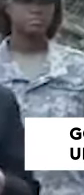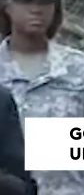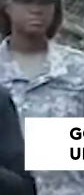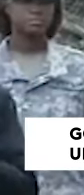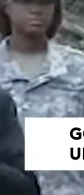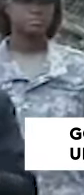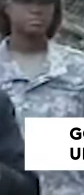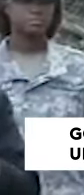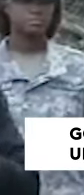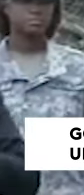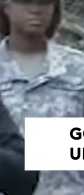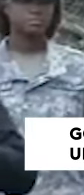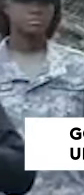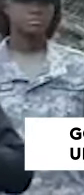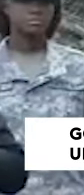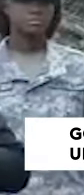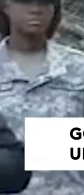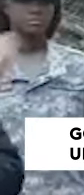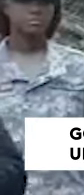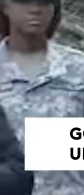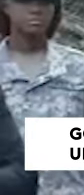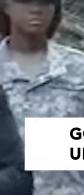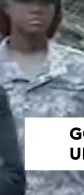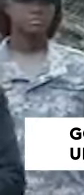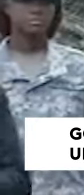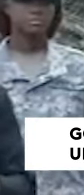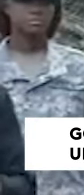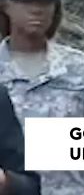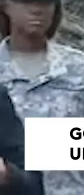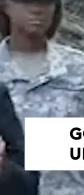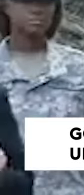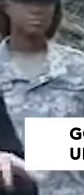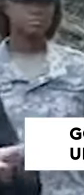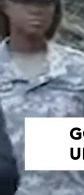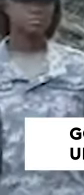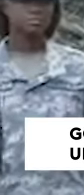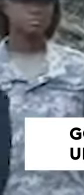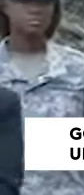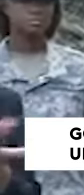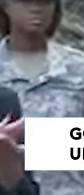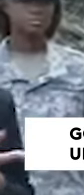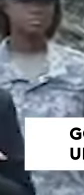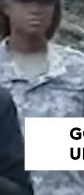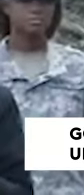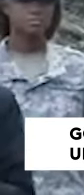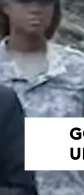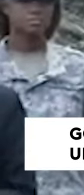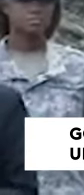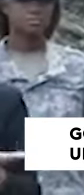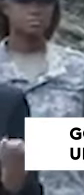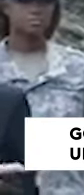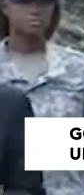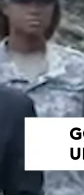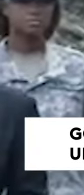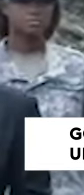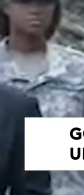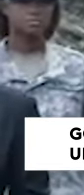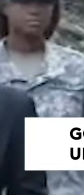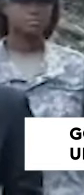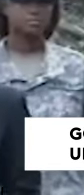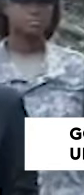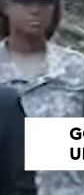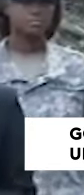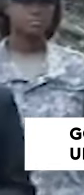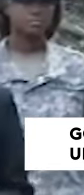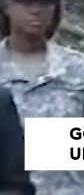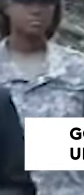guys have been out working. Now, in a place like Taylor County, some of this stuff, you could see, you just have to reconnect it. It probably won't be